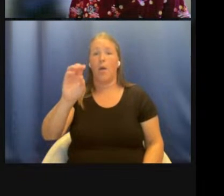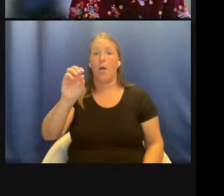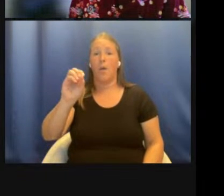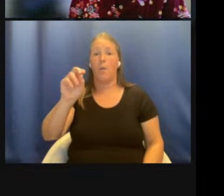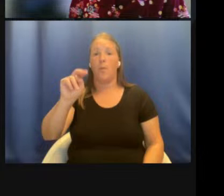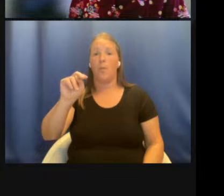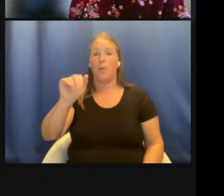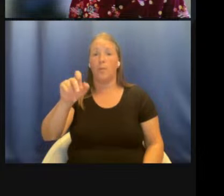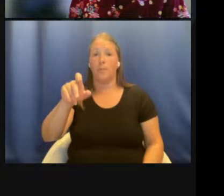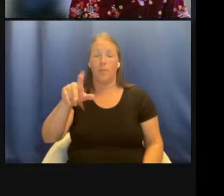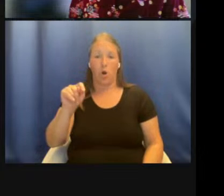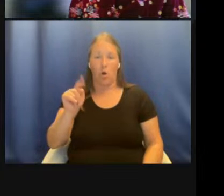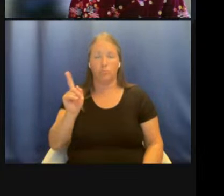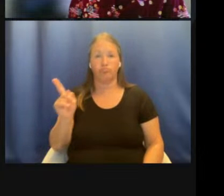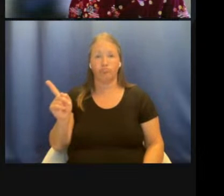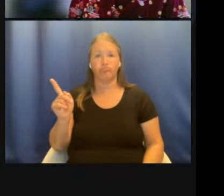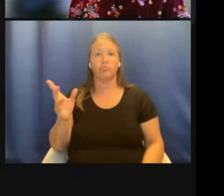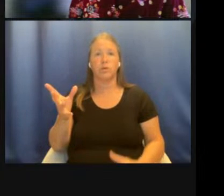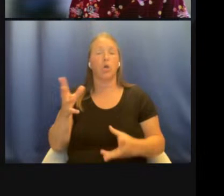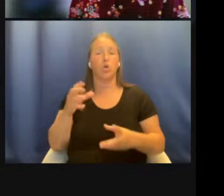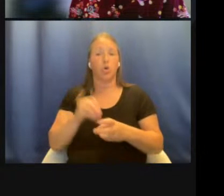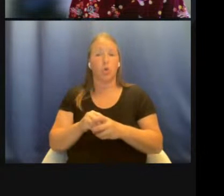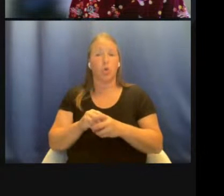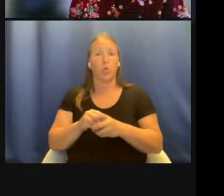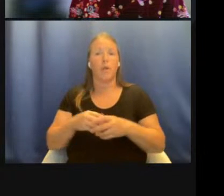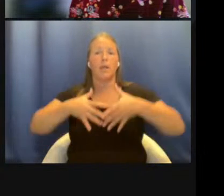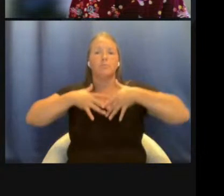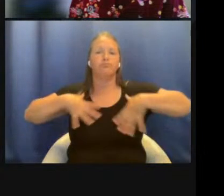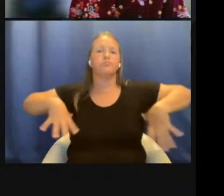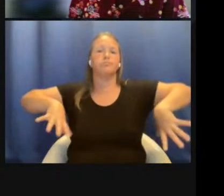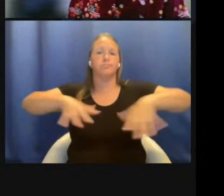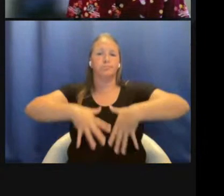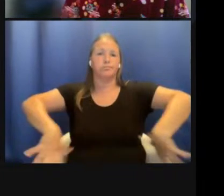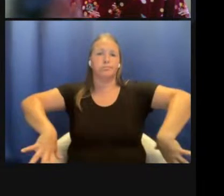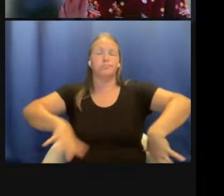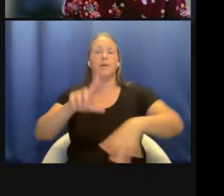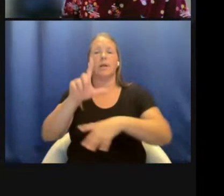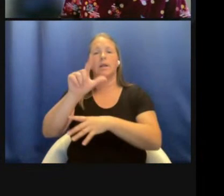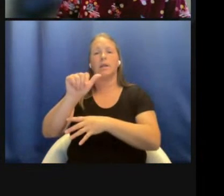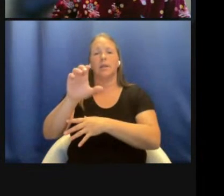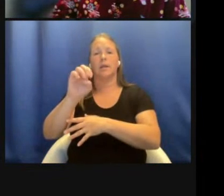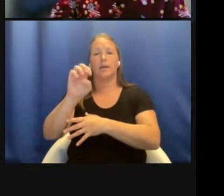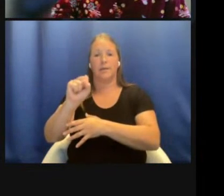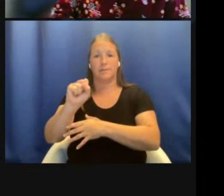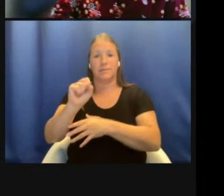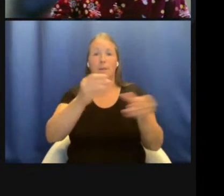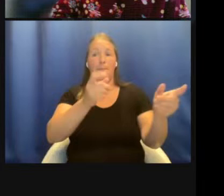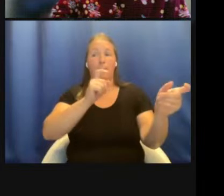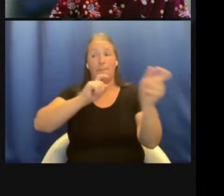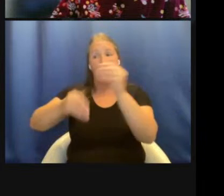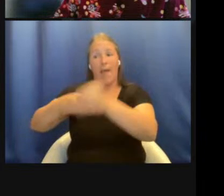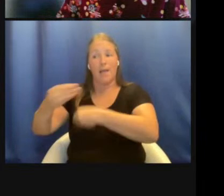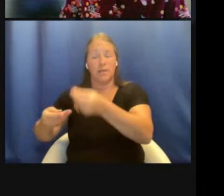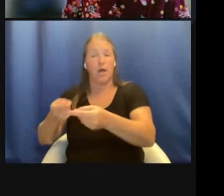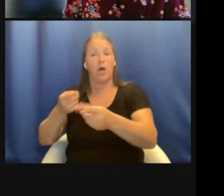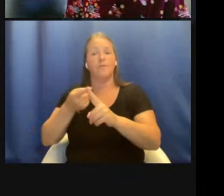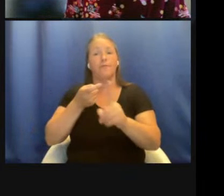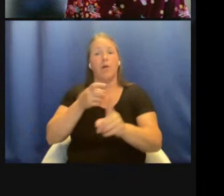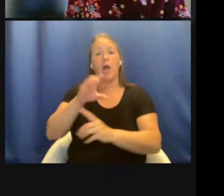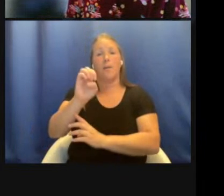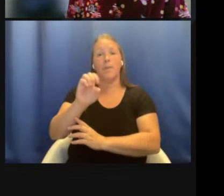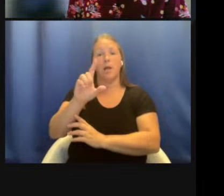from Elizabeth Bonaparte in this particular outfit. In 1921, when she